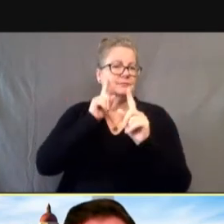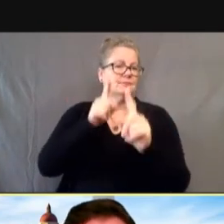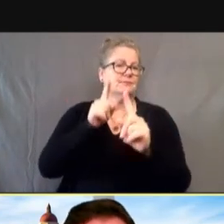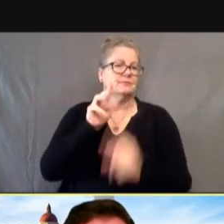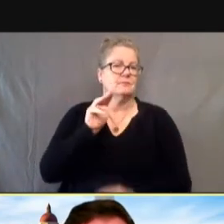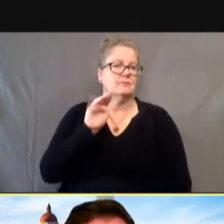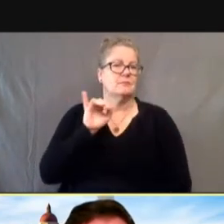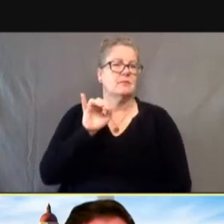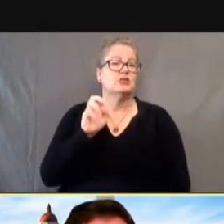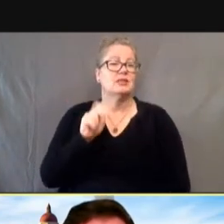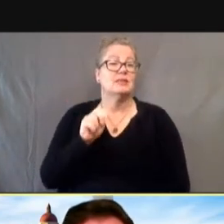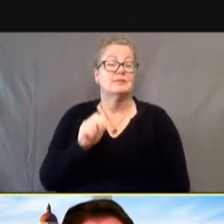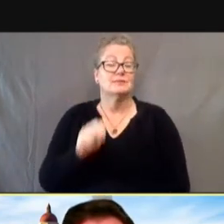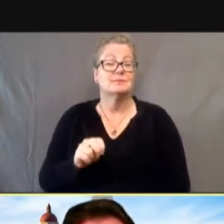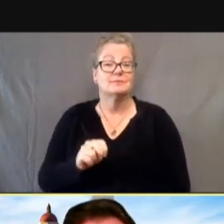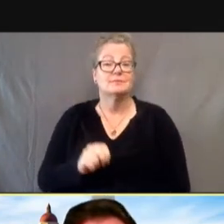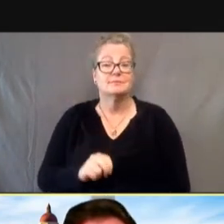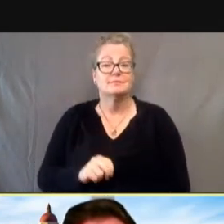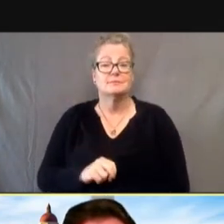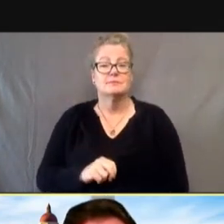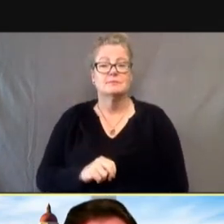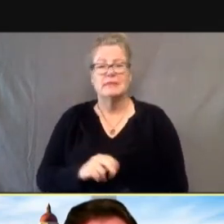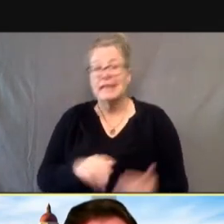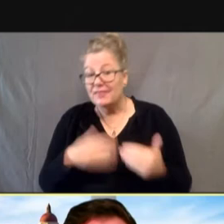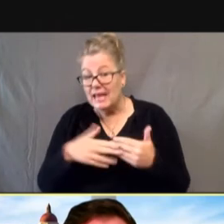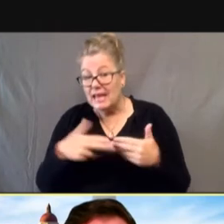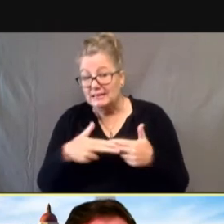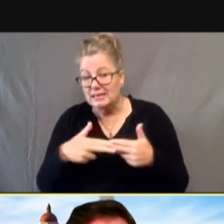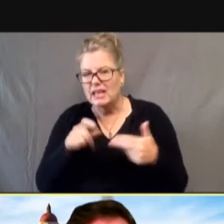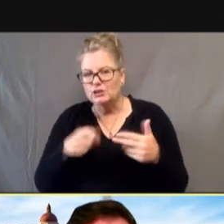you about the mission of SMAC.